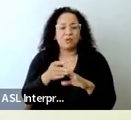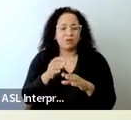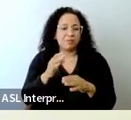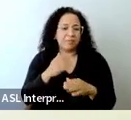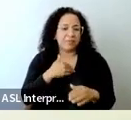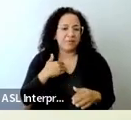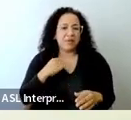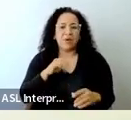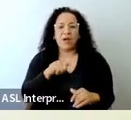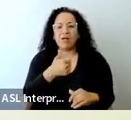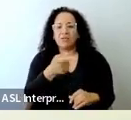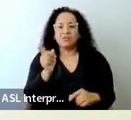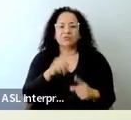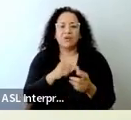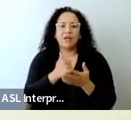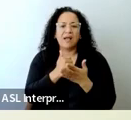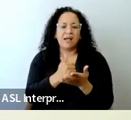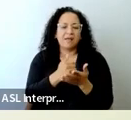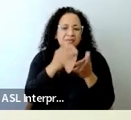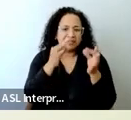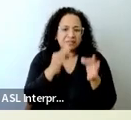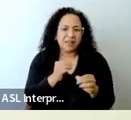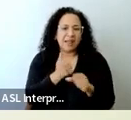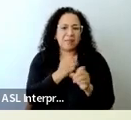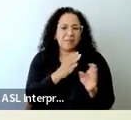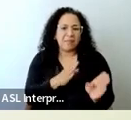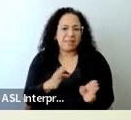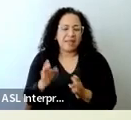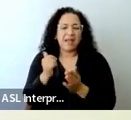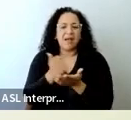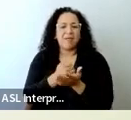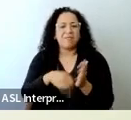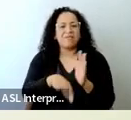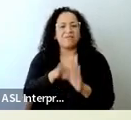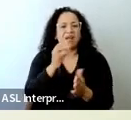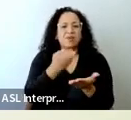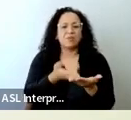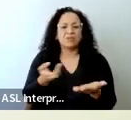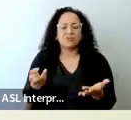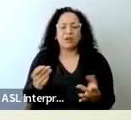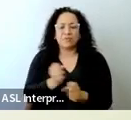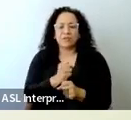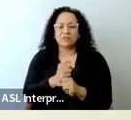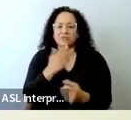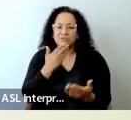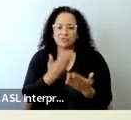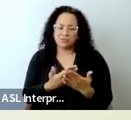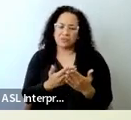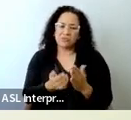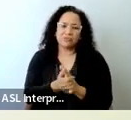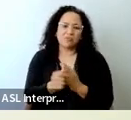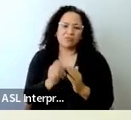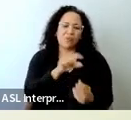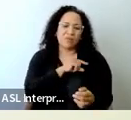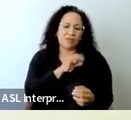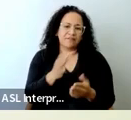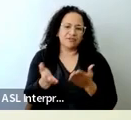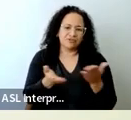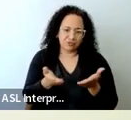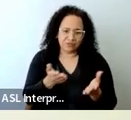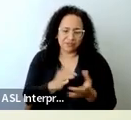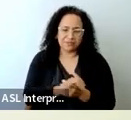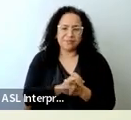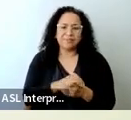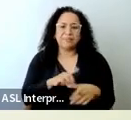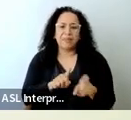others to help make decisions, help plan, help find resources, and ensure quality of services. Also,